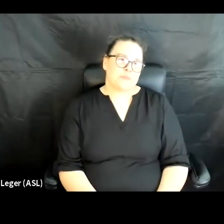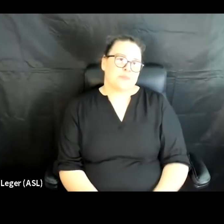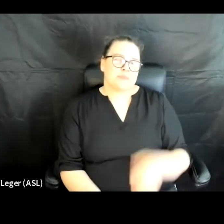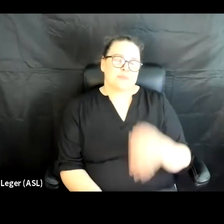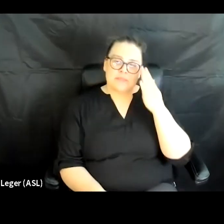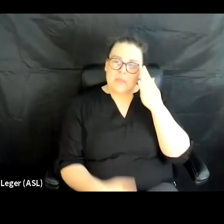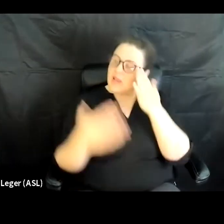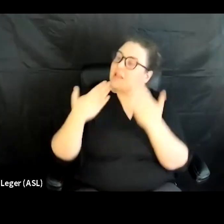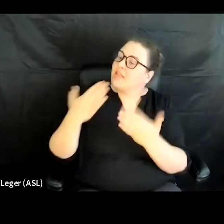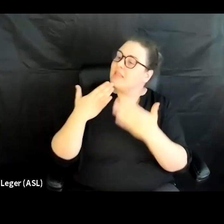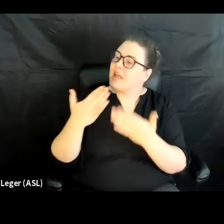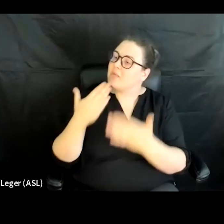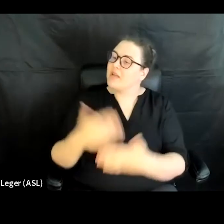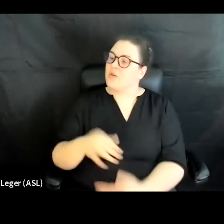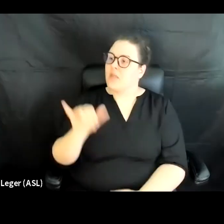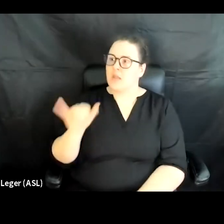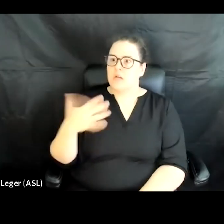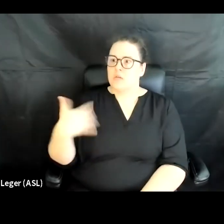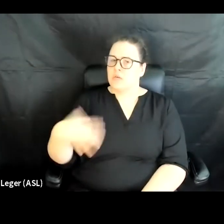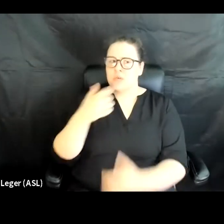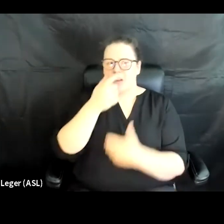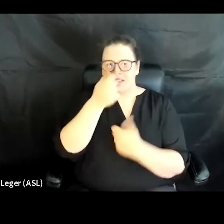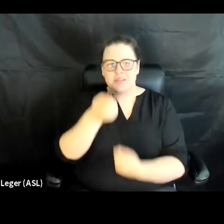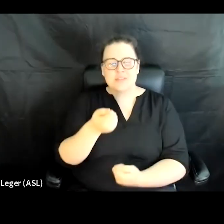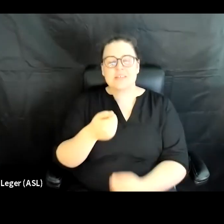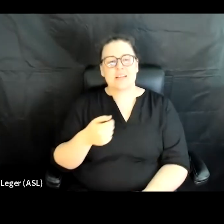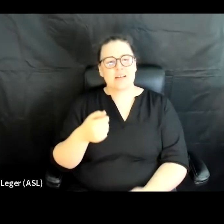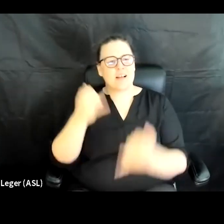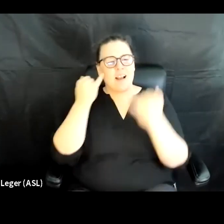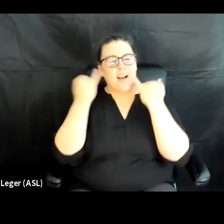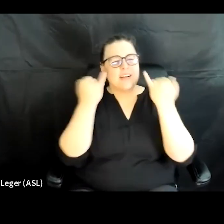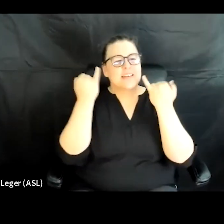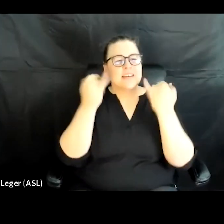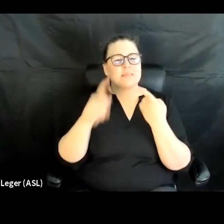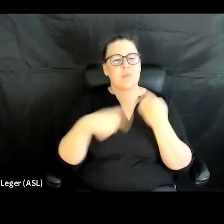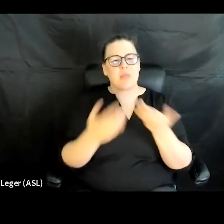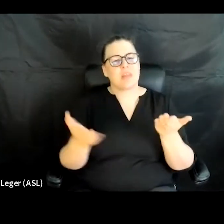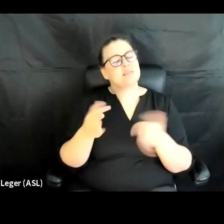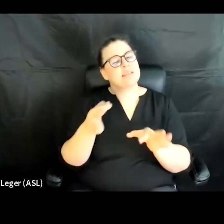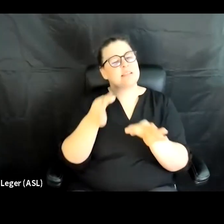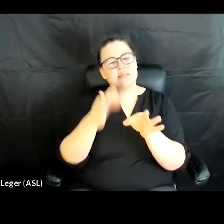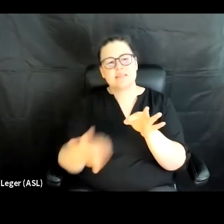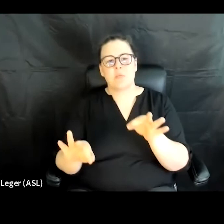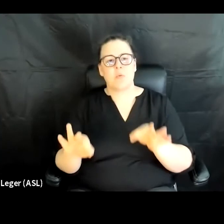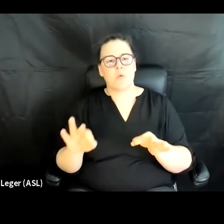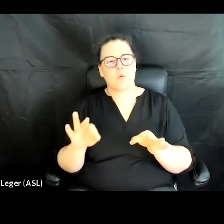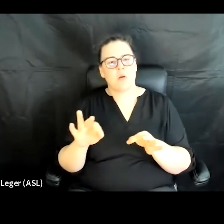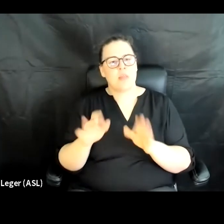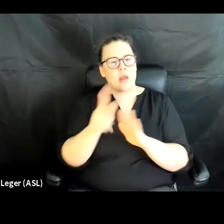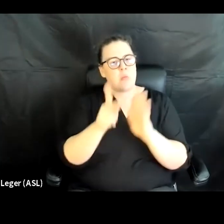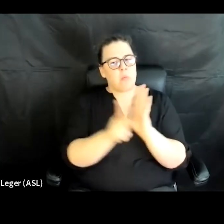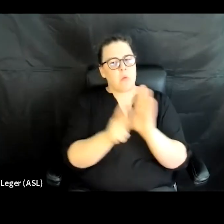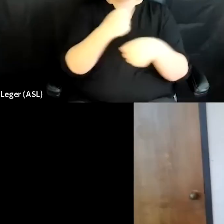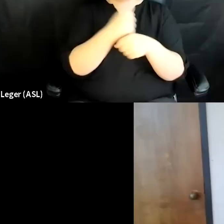Tom. That's really fascinating. Ideas about things that are relatively simple that policymakers can do